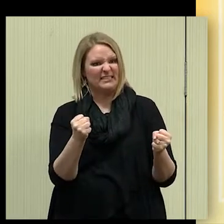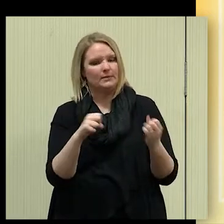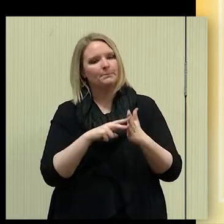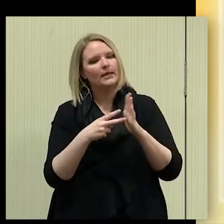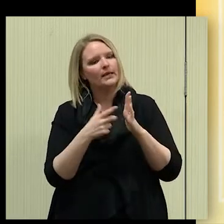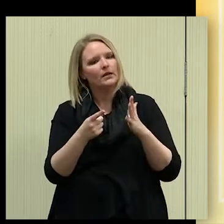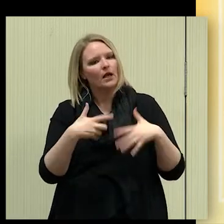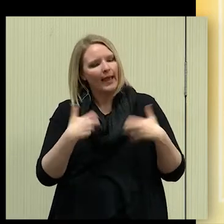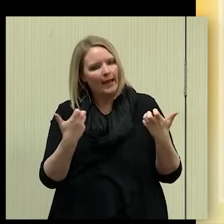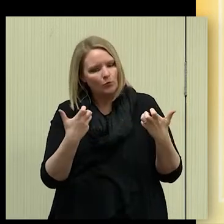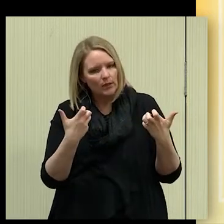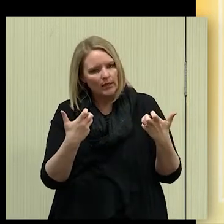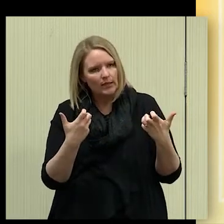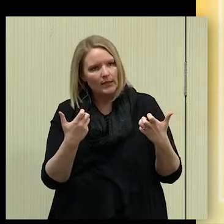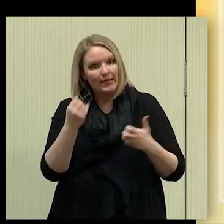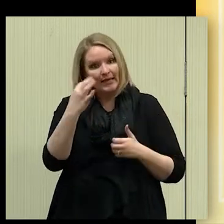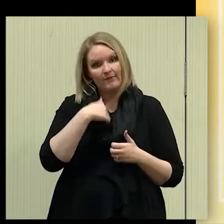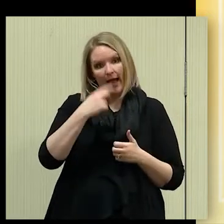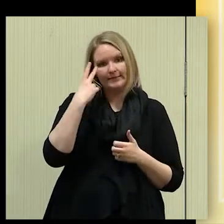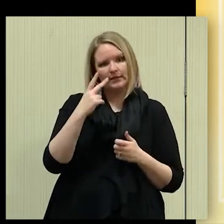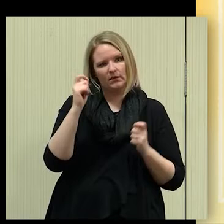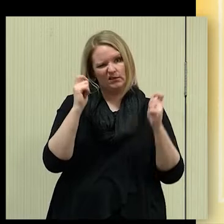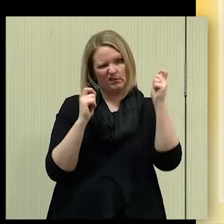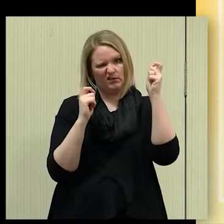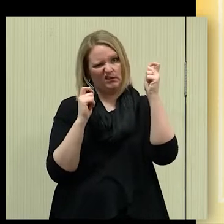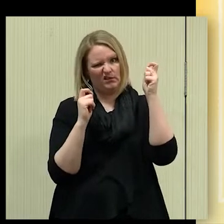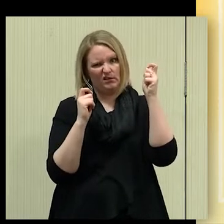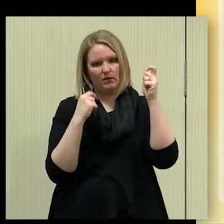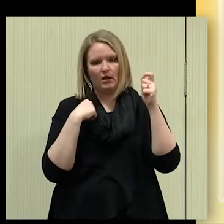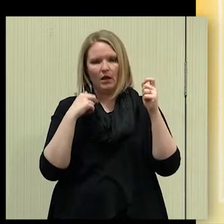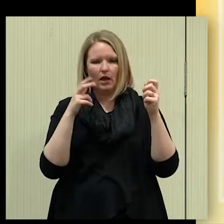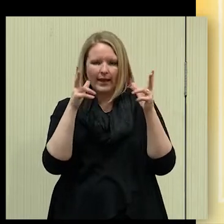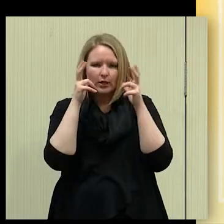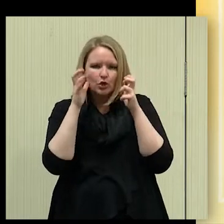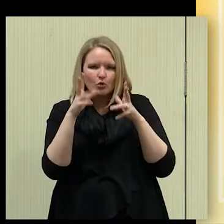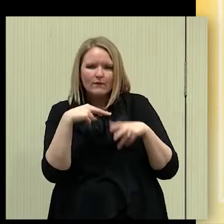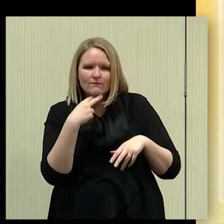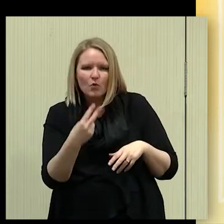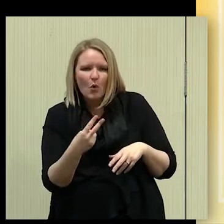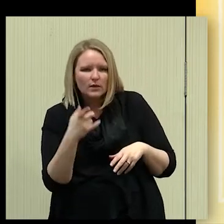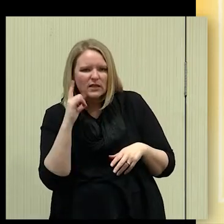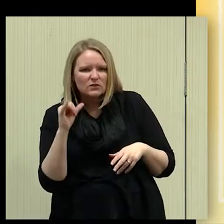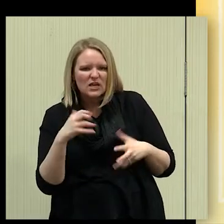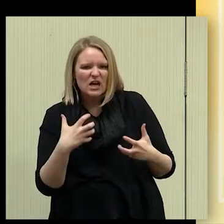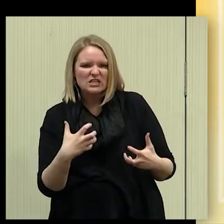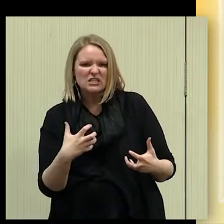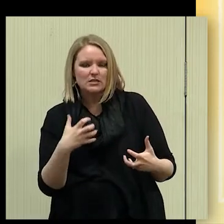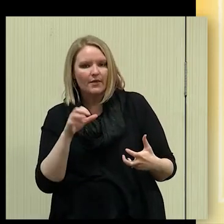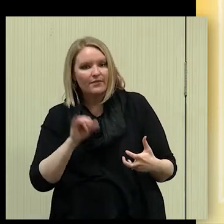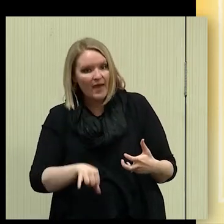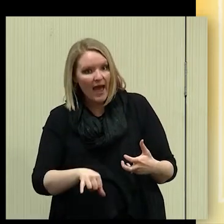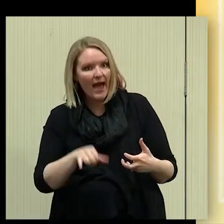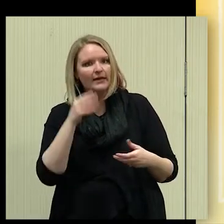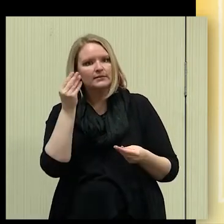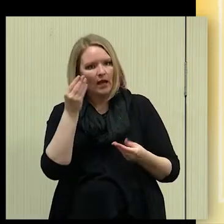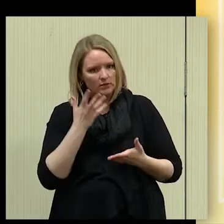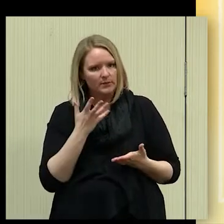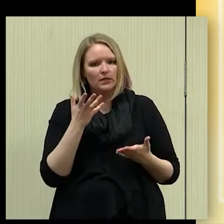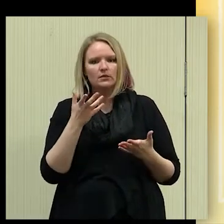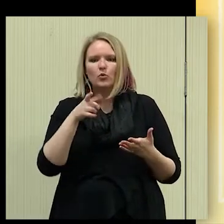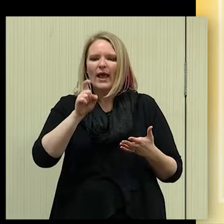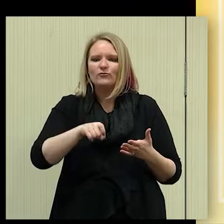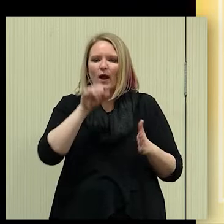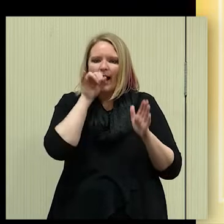you're feeling upset. When I see this look on your face or I hear your voice sound like this, it tells me. And so helping